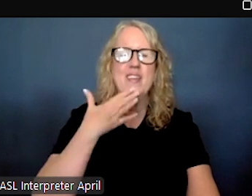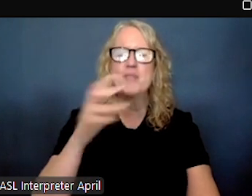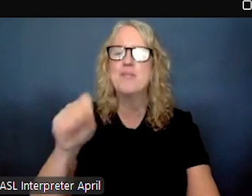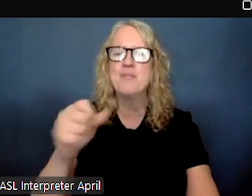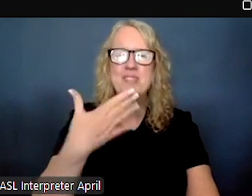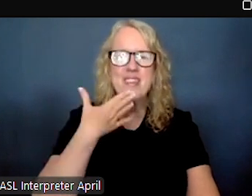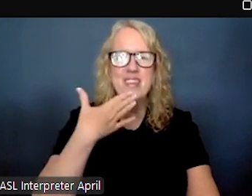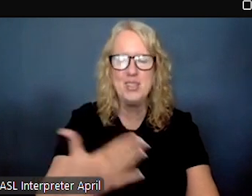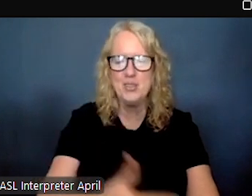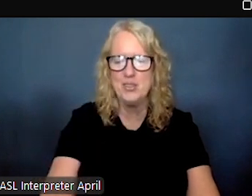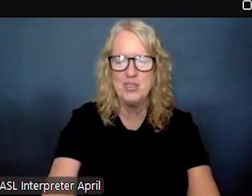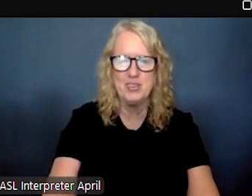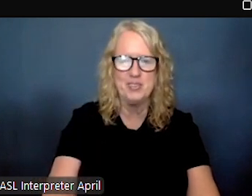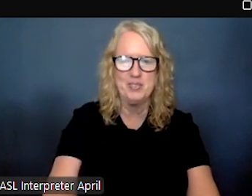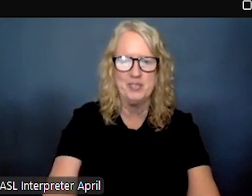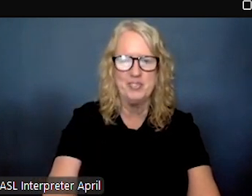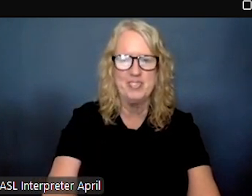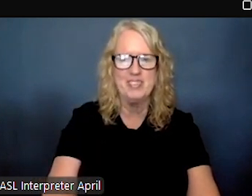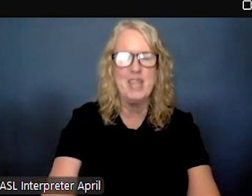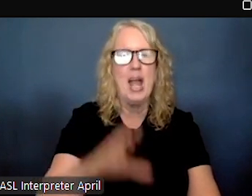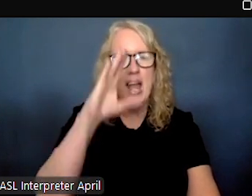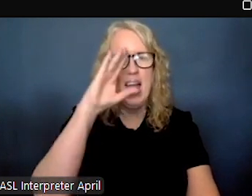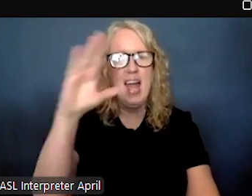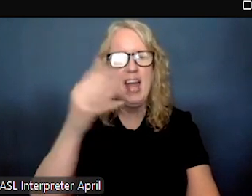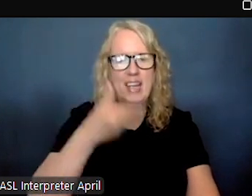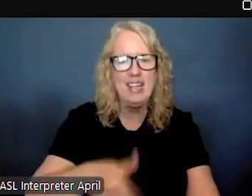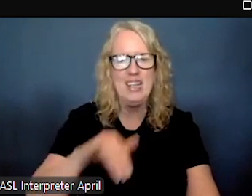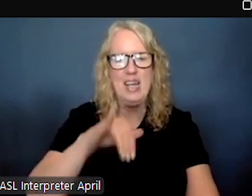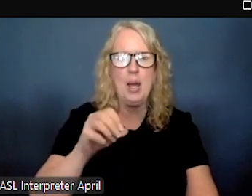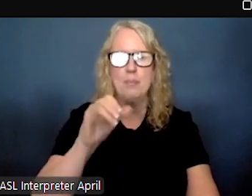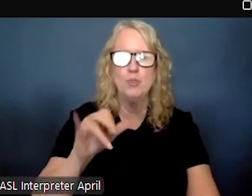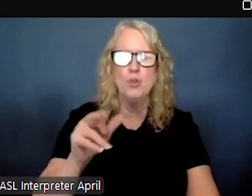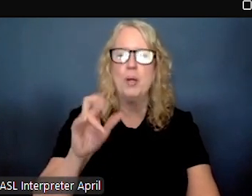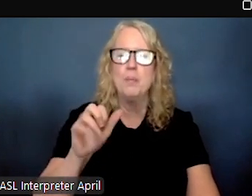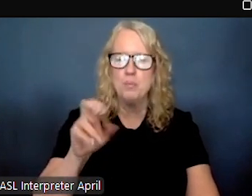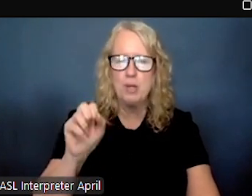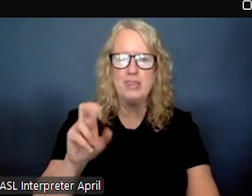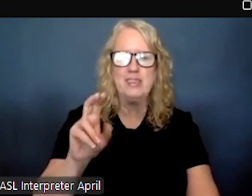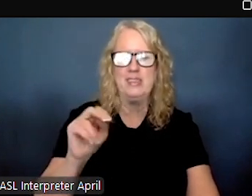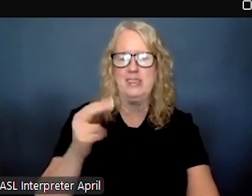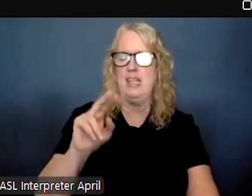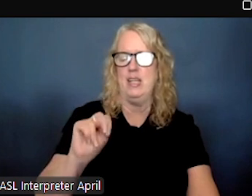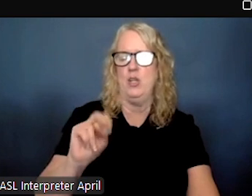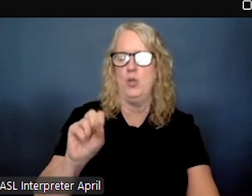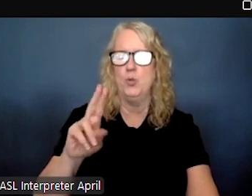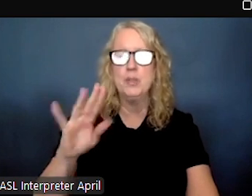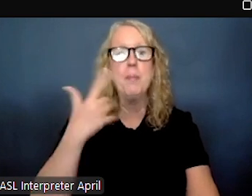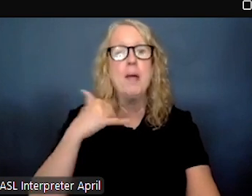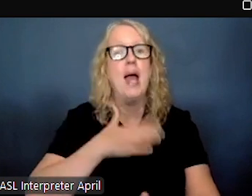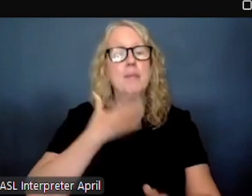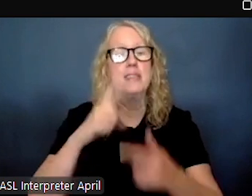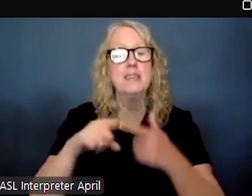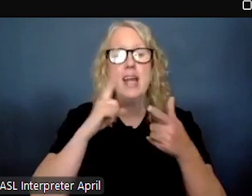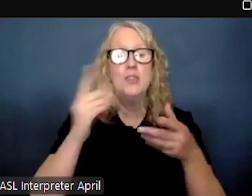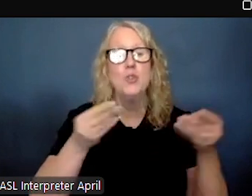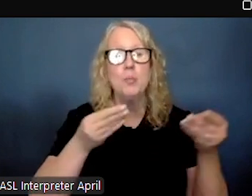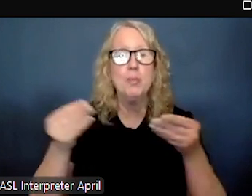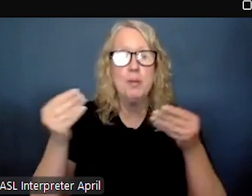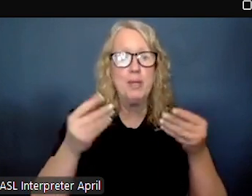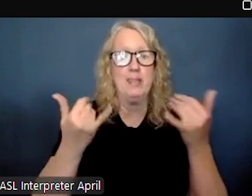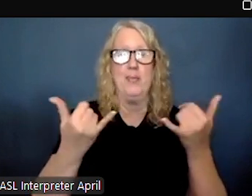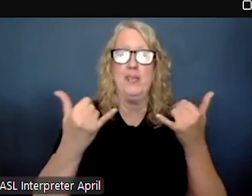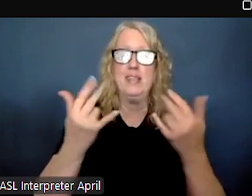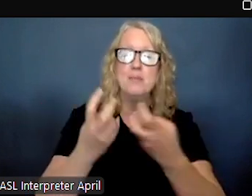you. Hi, everyone. I'm Joy Brunson-Nsubuga, and I'm excited to be moderating this